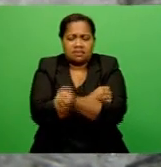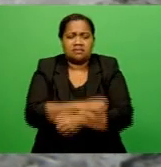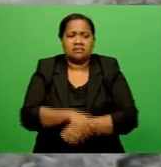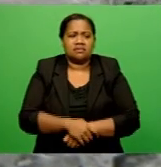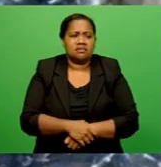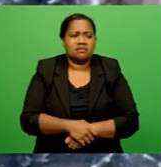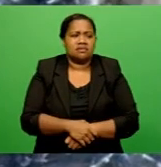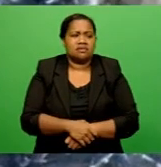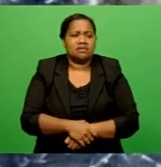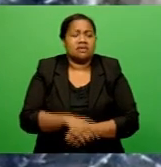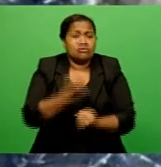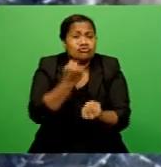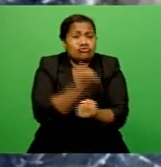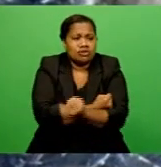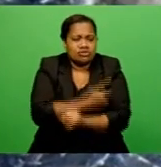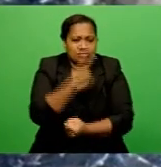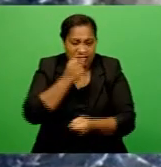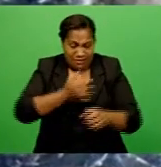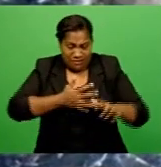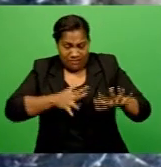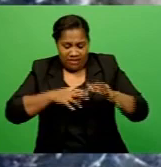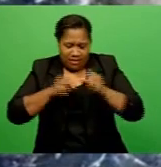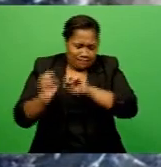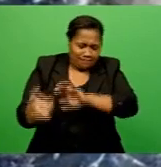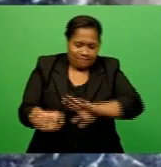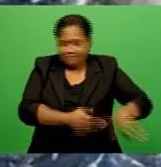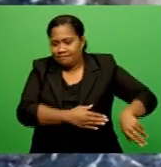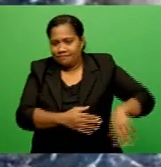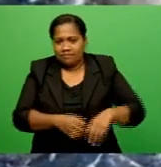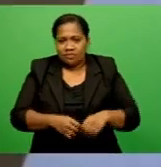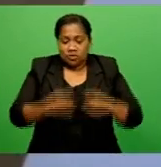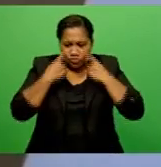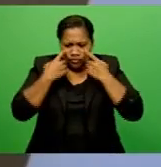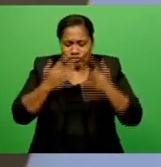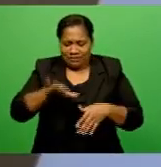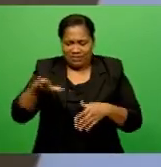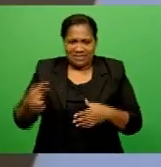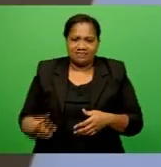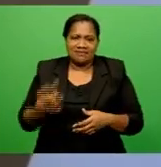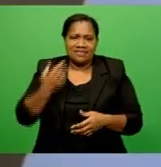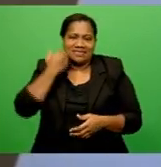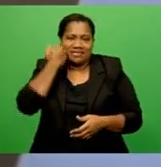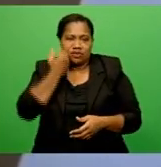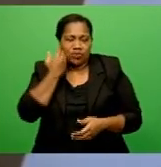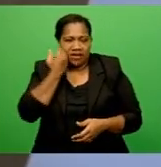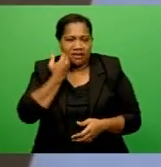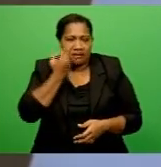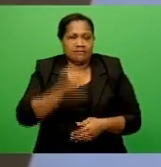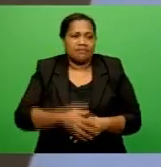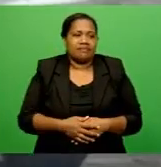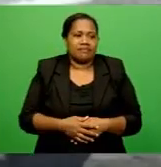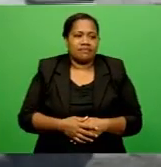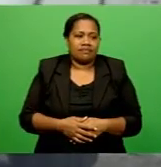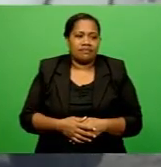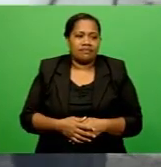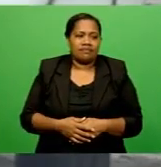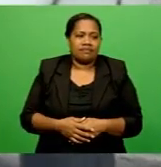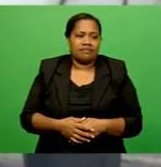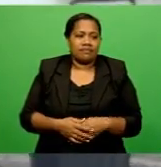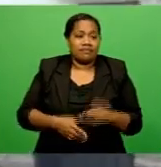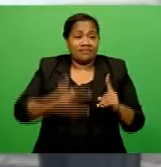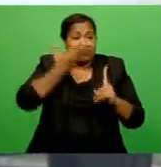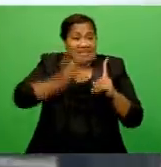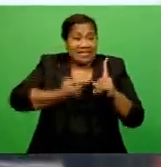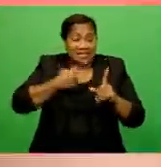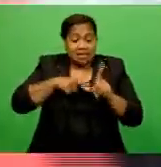to take away the fears of exposing themselves as sex work. Ministry of Moms founder Elana Kaloni-Singha says young